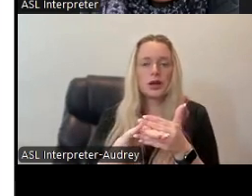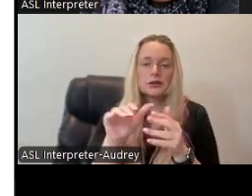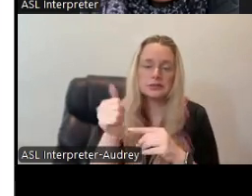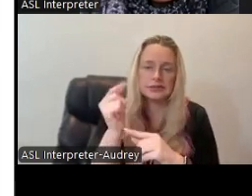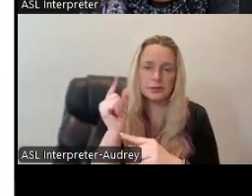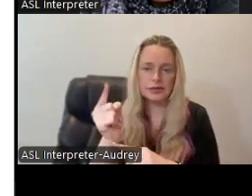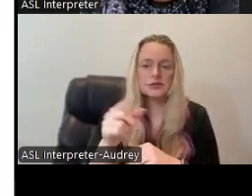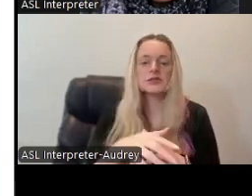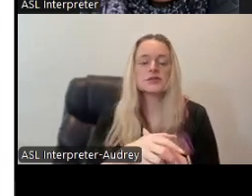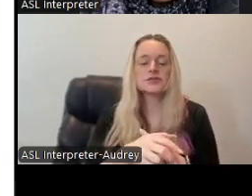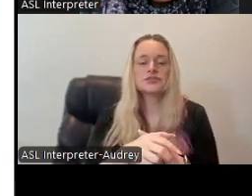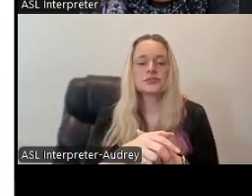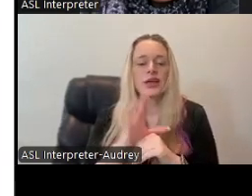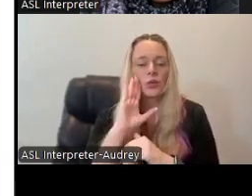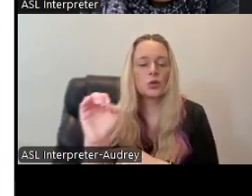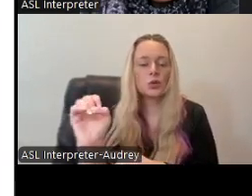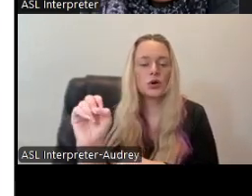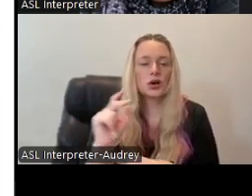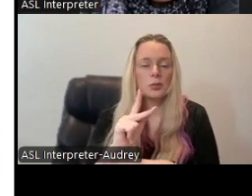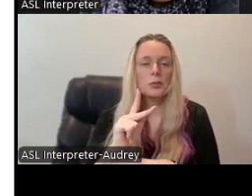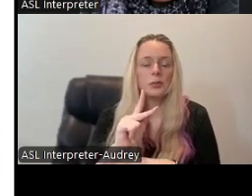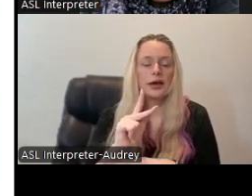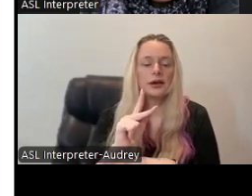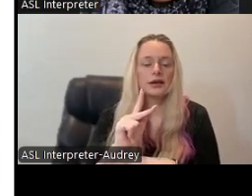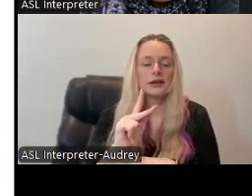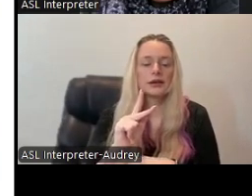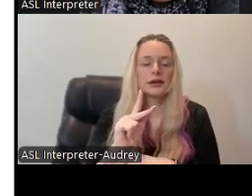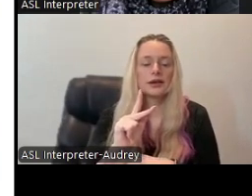10 minutes and come back at